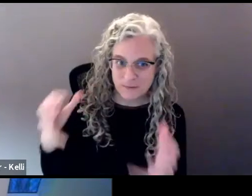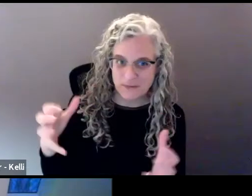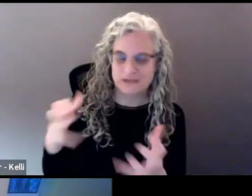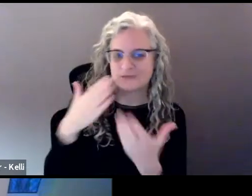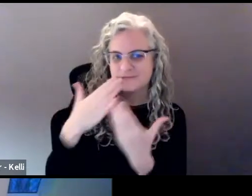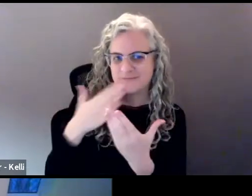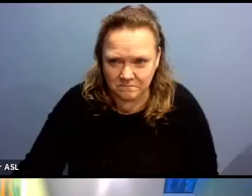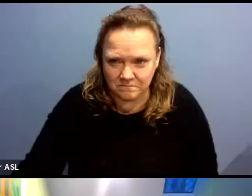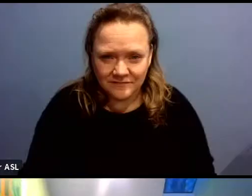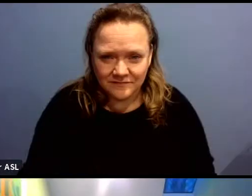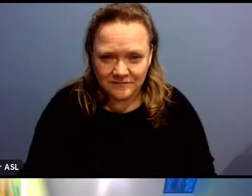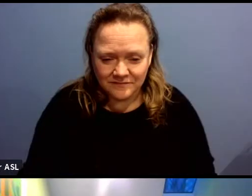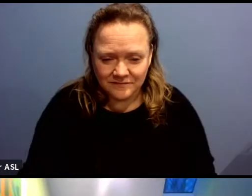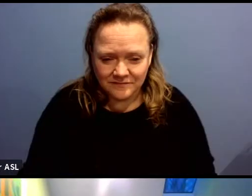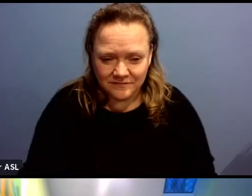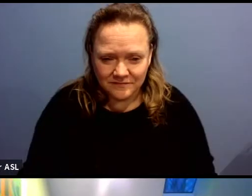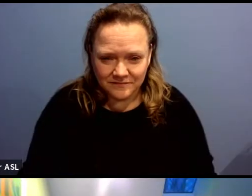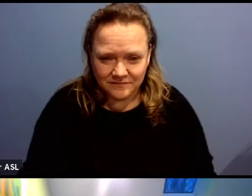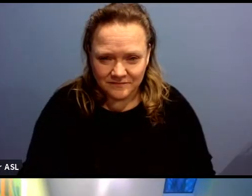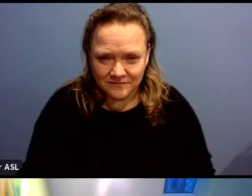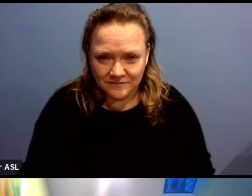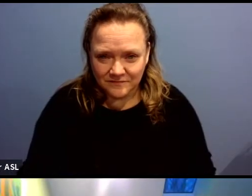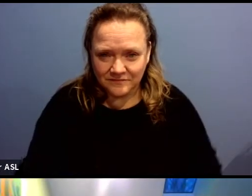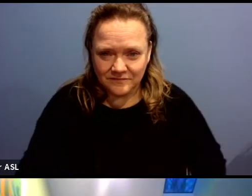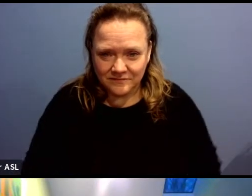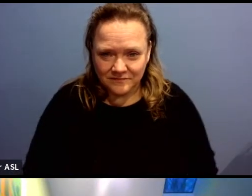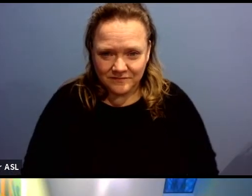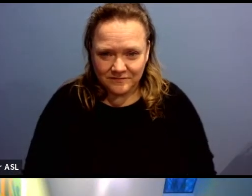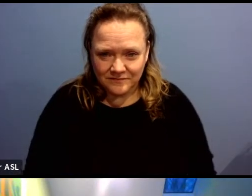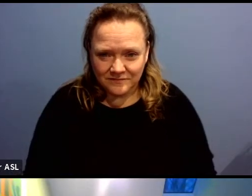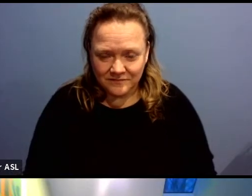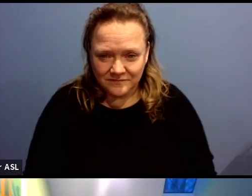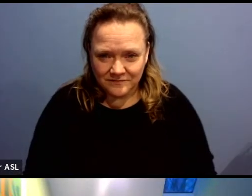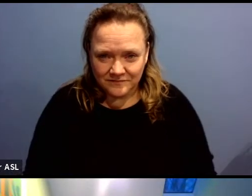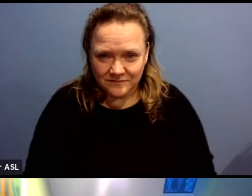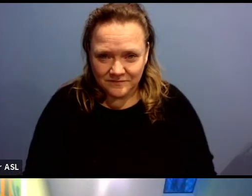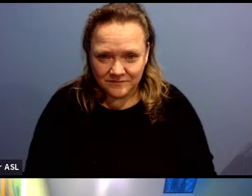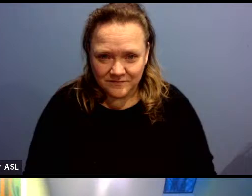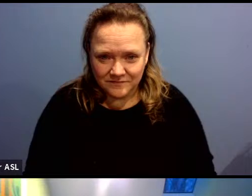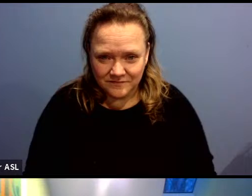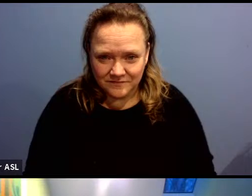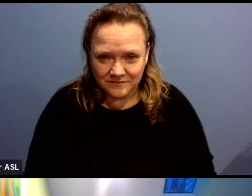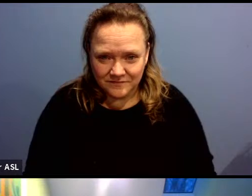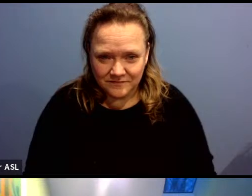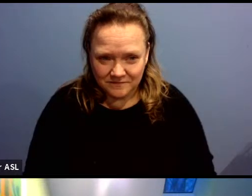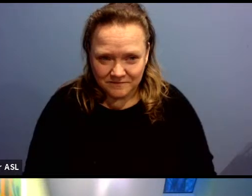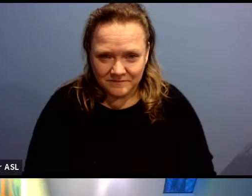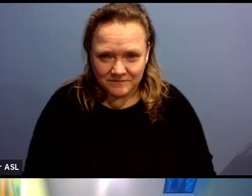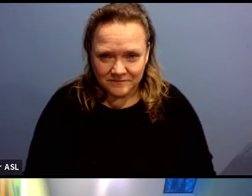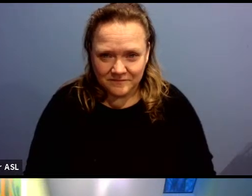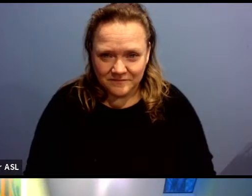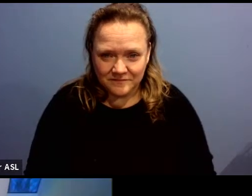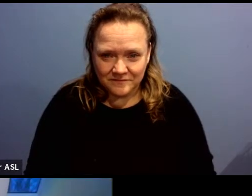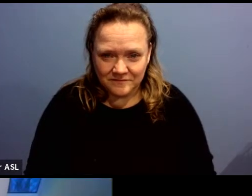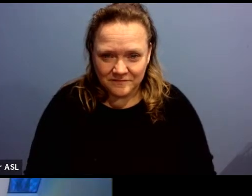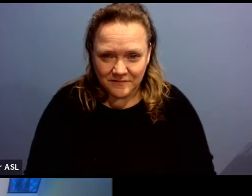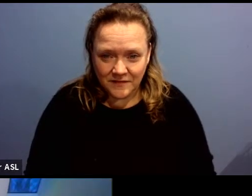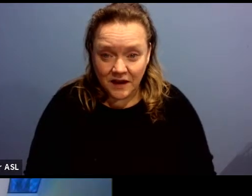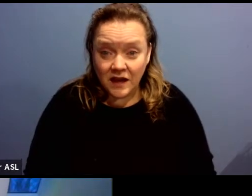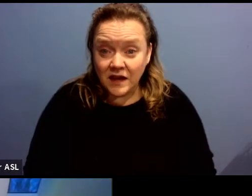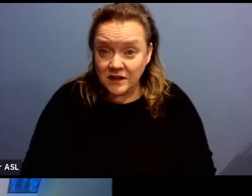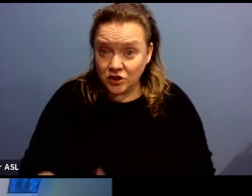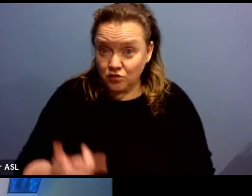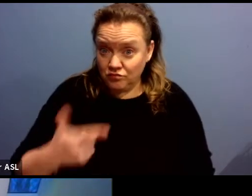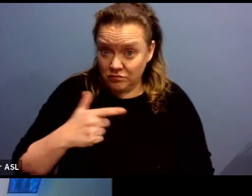Appreciate your comments. Okay, Eleanor, our next speaker. And again, for those of you who may be joining us, welcome to